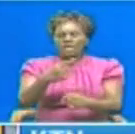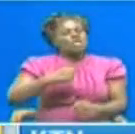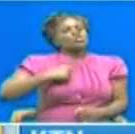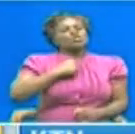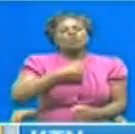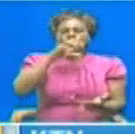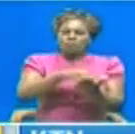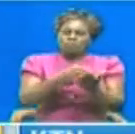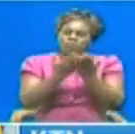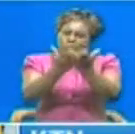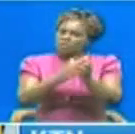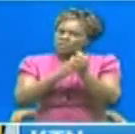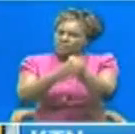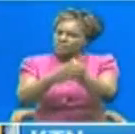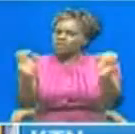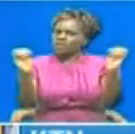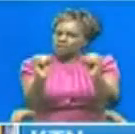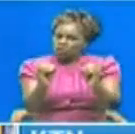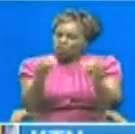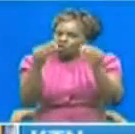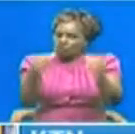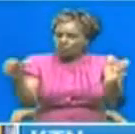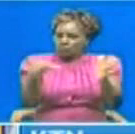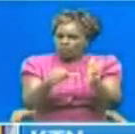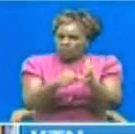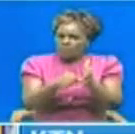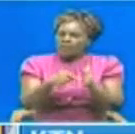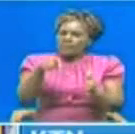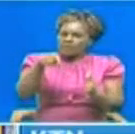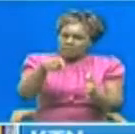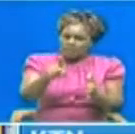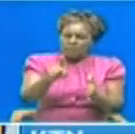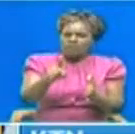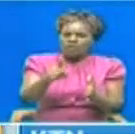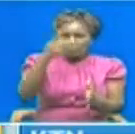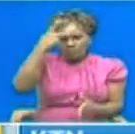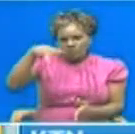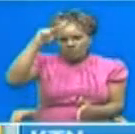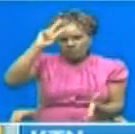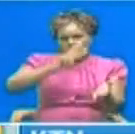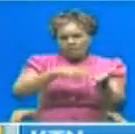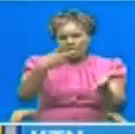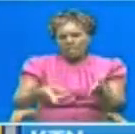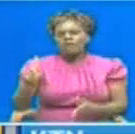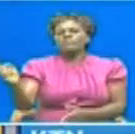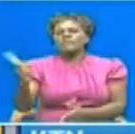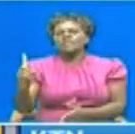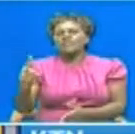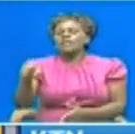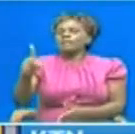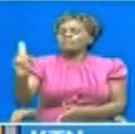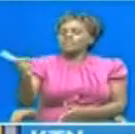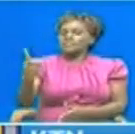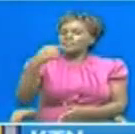that rather than provide leadership to resolve this embarrassing stalemate emanating from policy failure at the ministry level, the ICT Cabinet